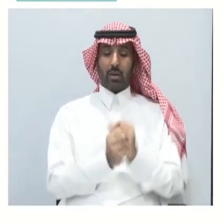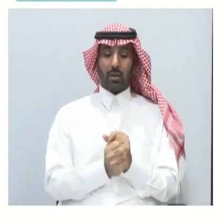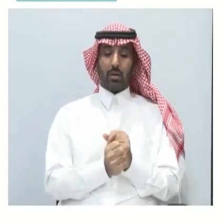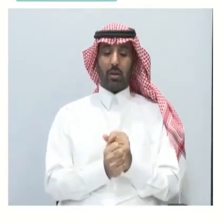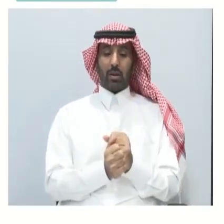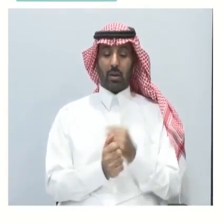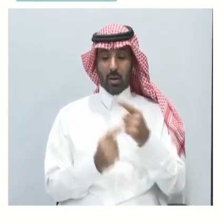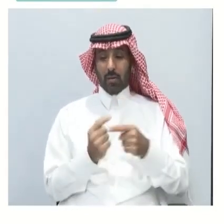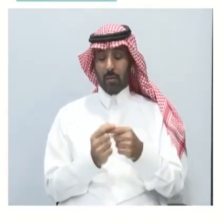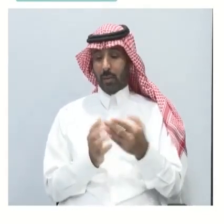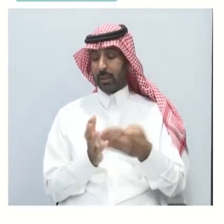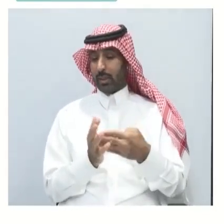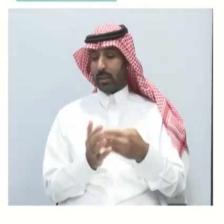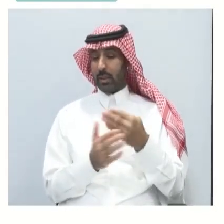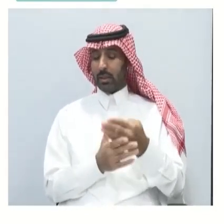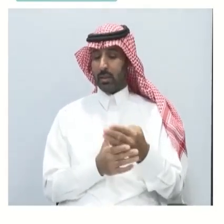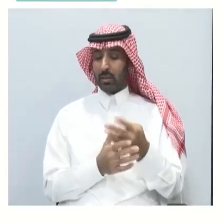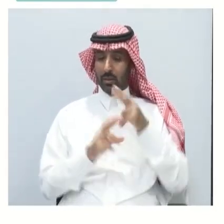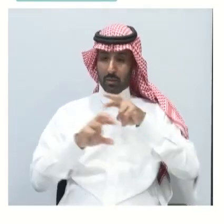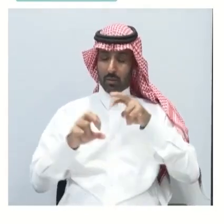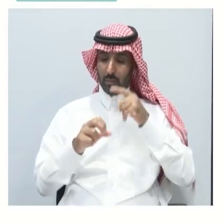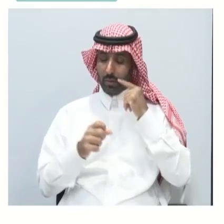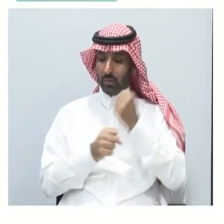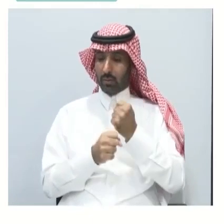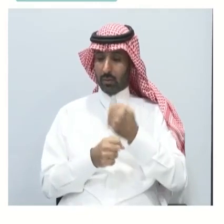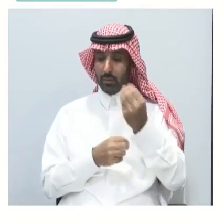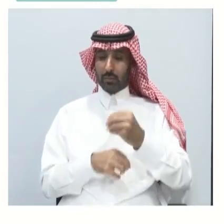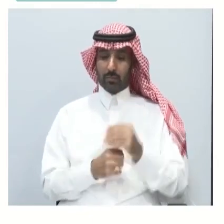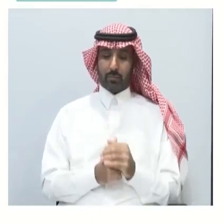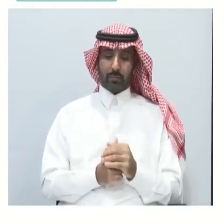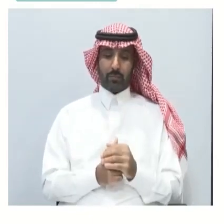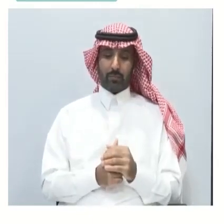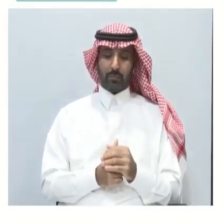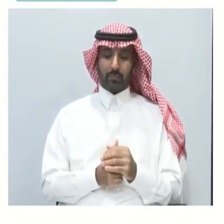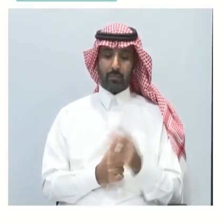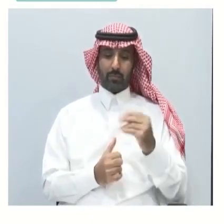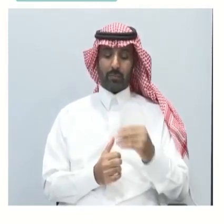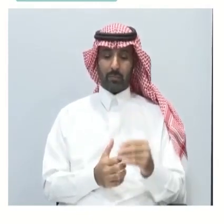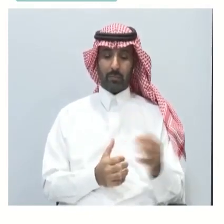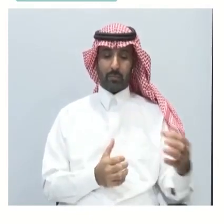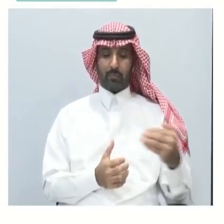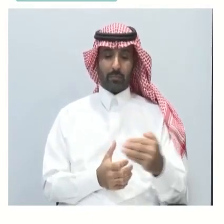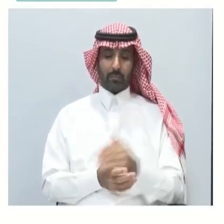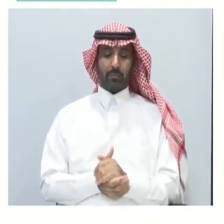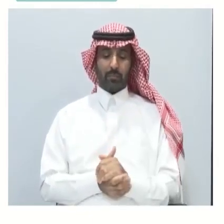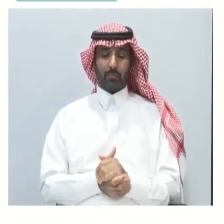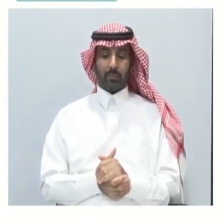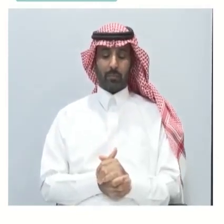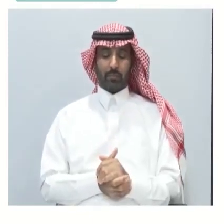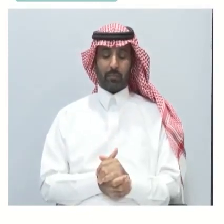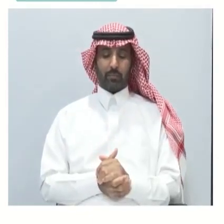he proceeded to apply for any position that was advertised in his area of specialty. So you